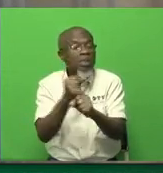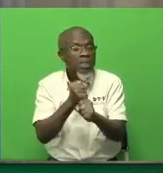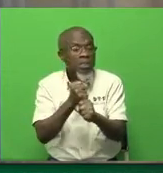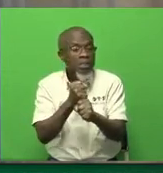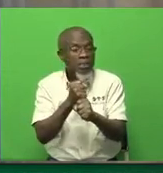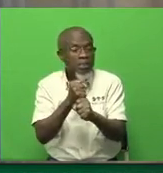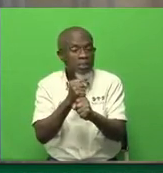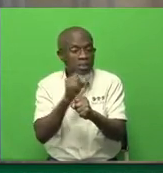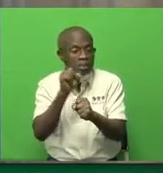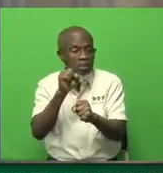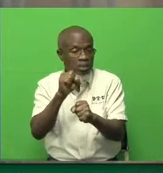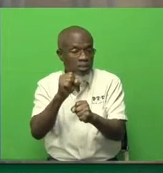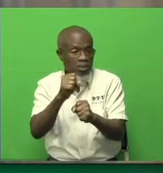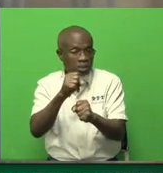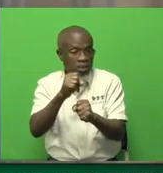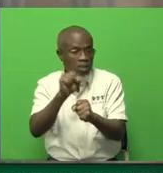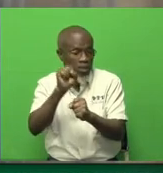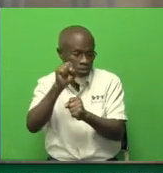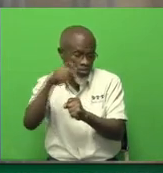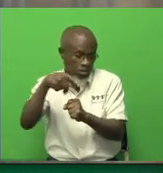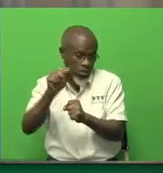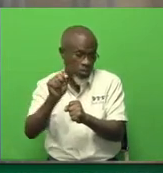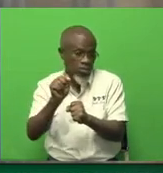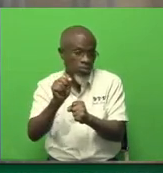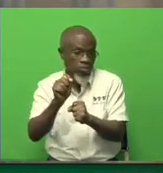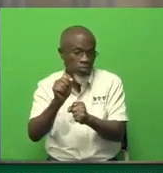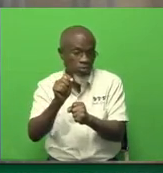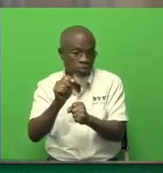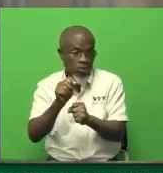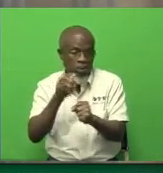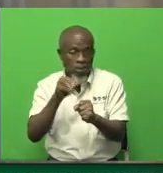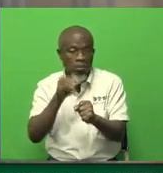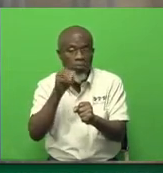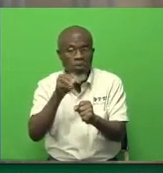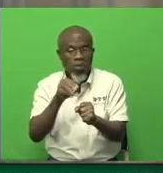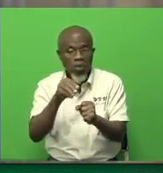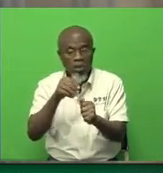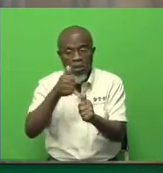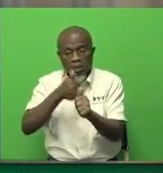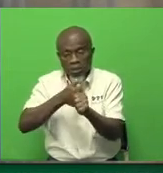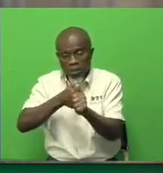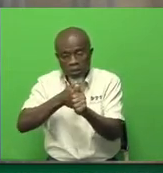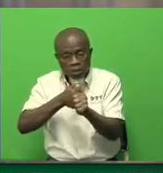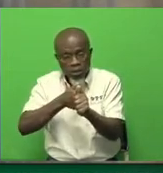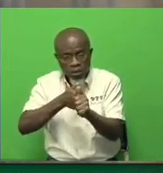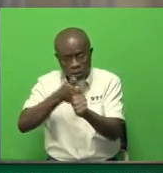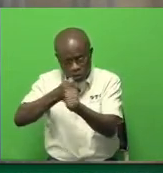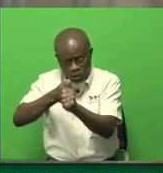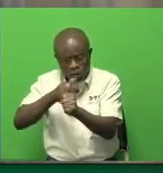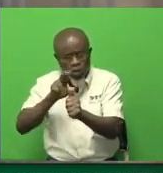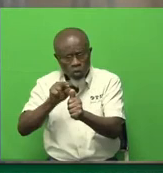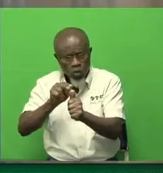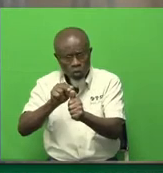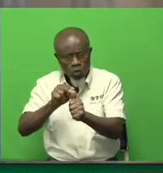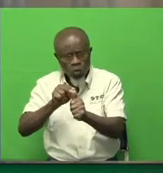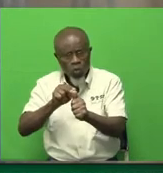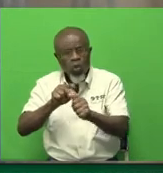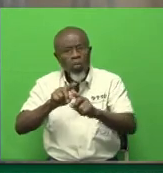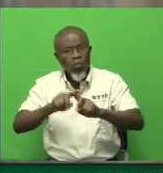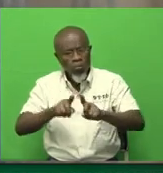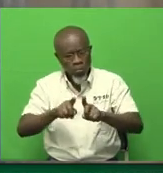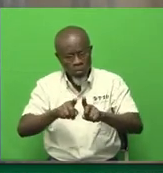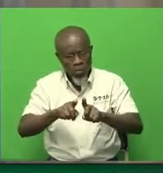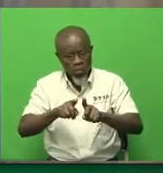spt you're talking about SPD is computed on the aggregated production of an oil field that is fiscalized